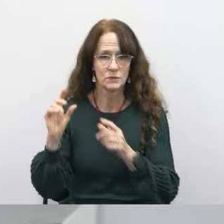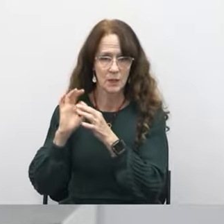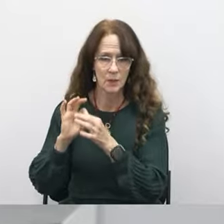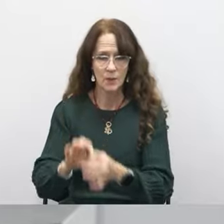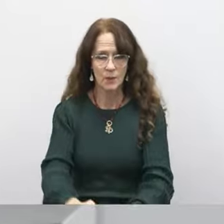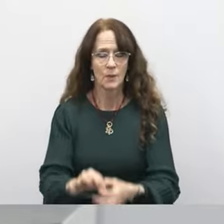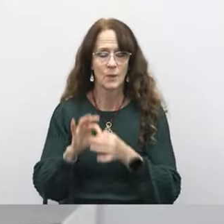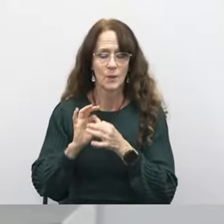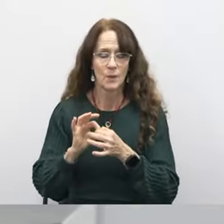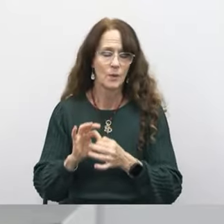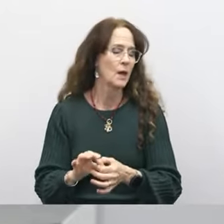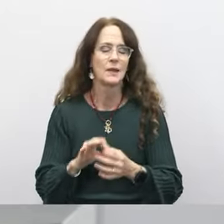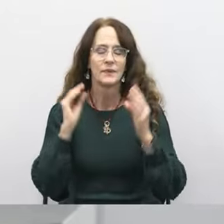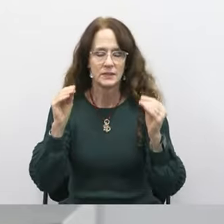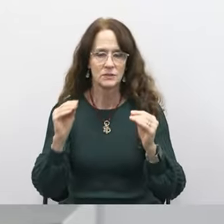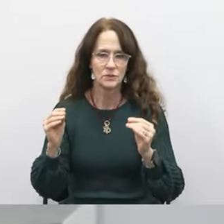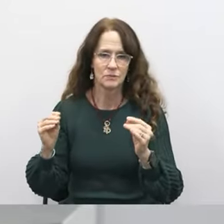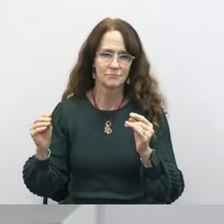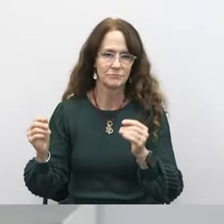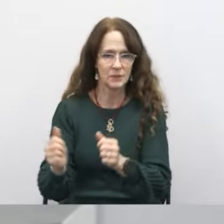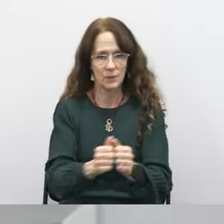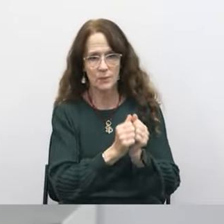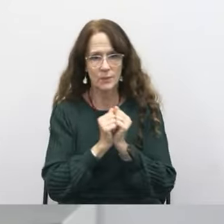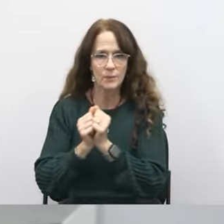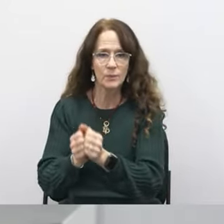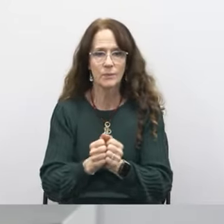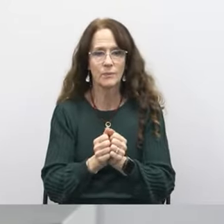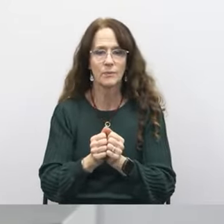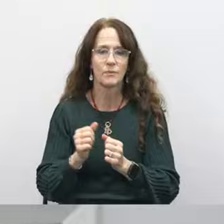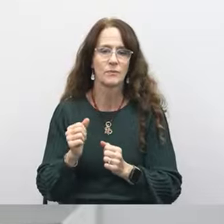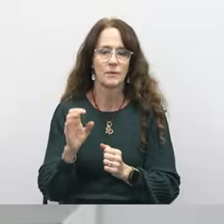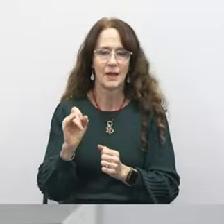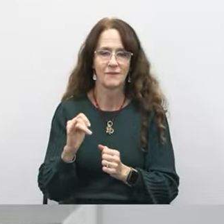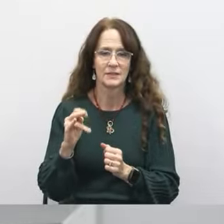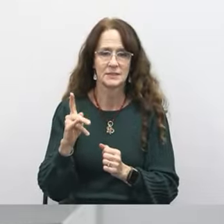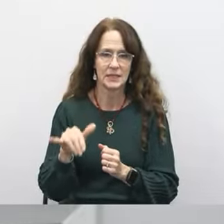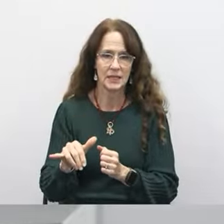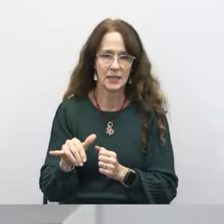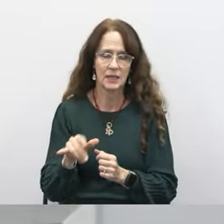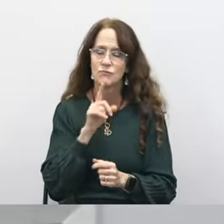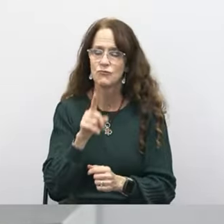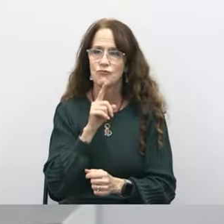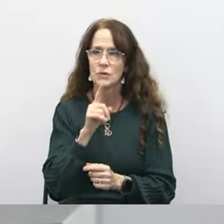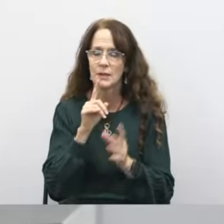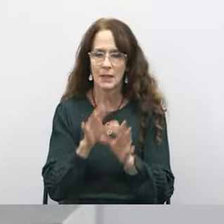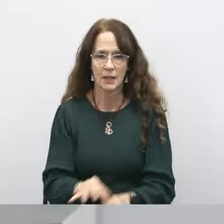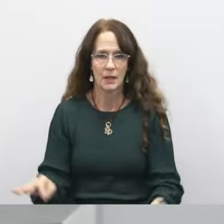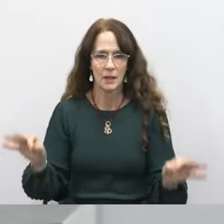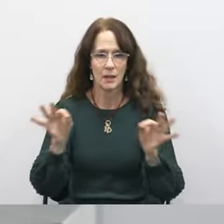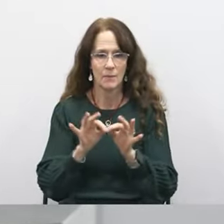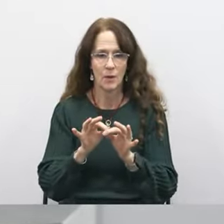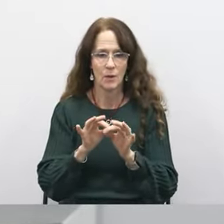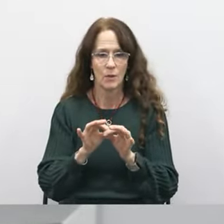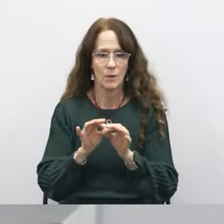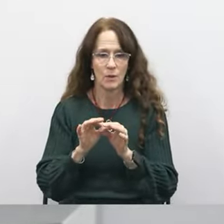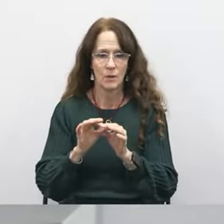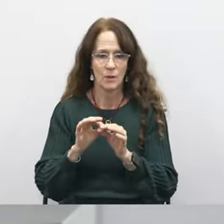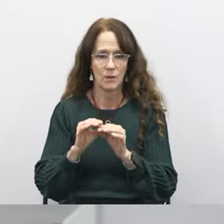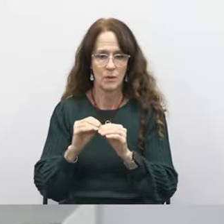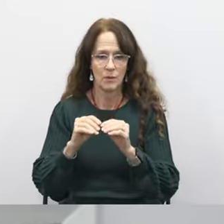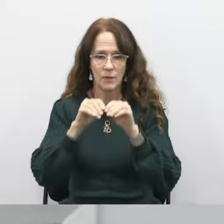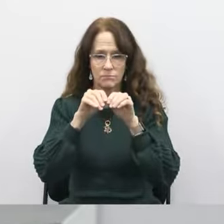teacher collective efficacy and a school's collective efficacy is super important. What we talk about, the cascade to